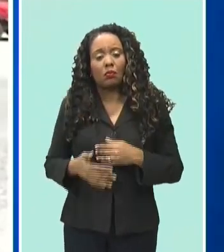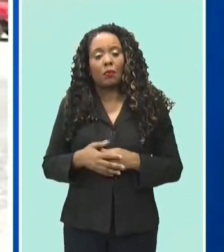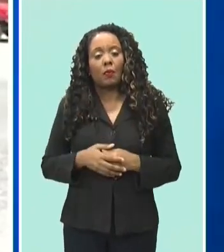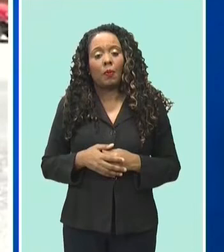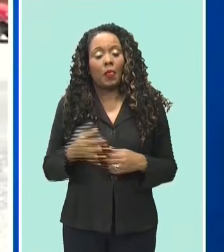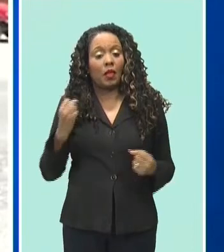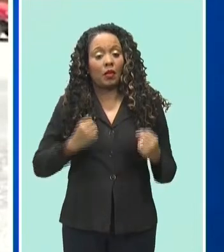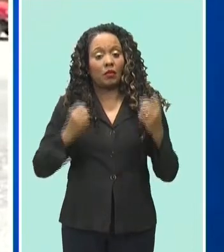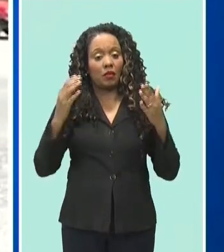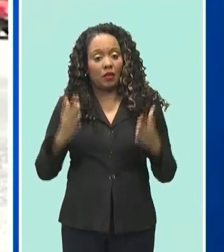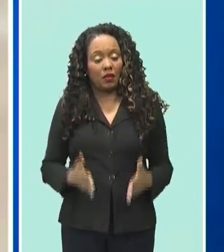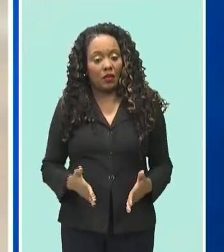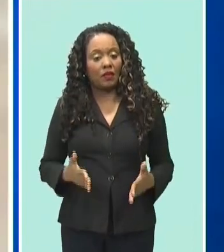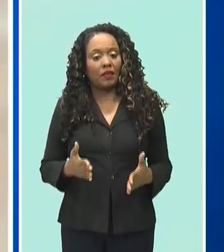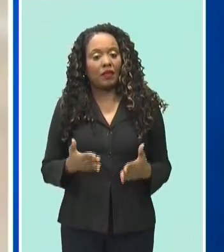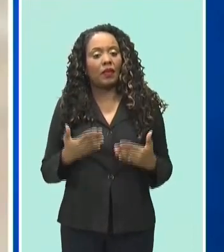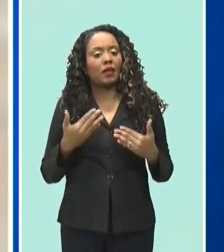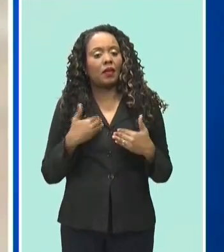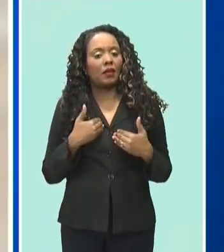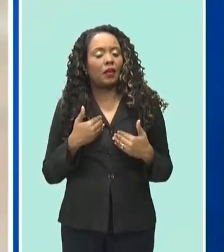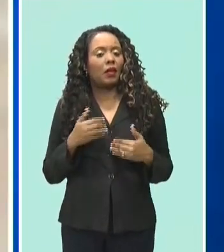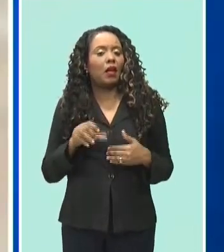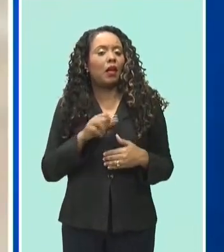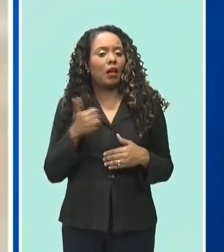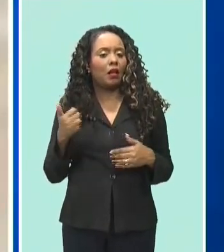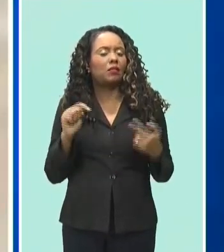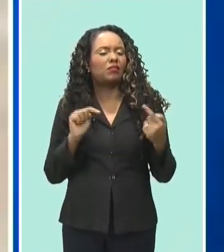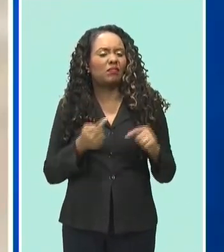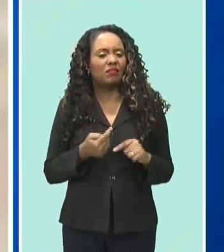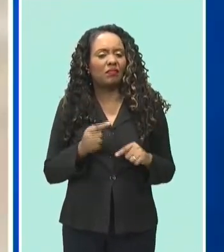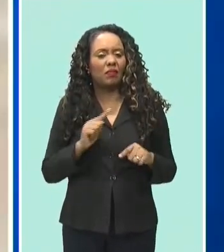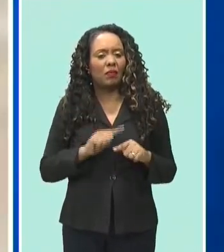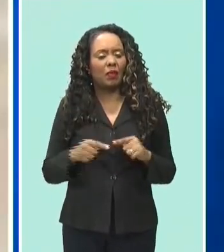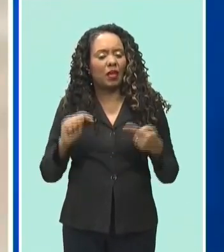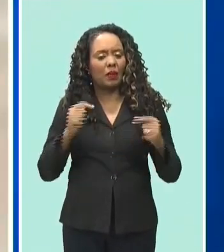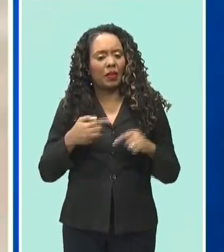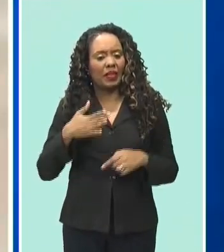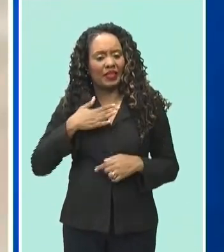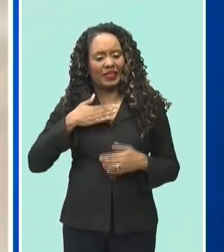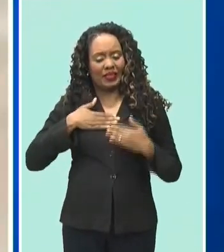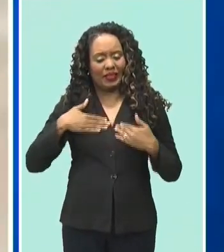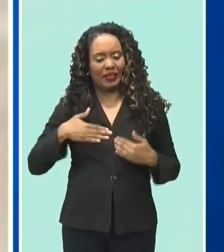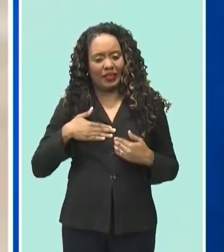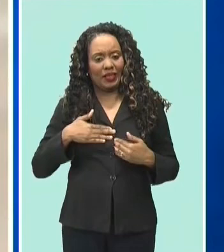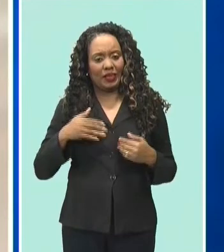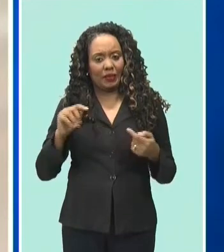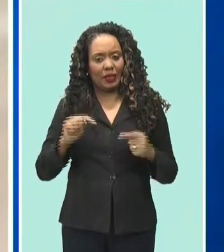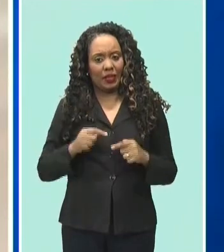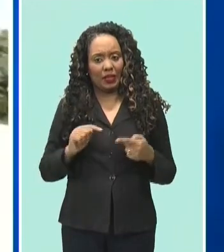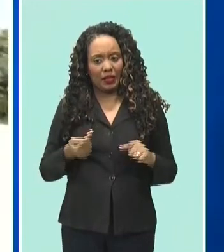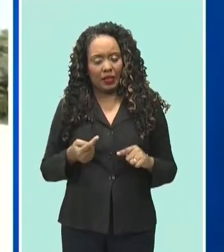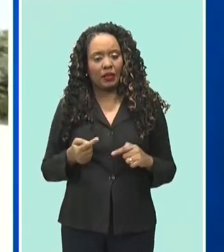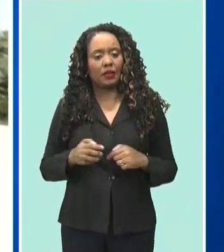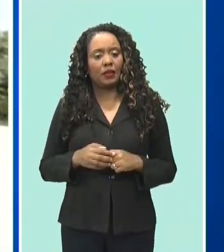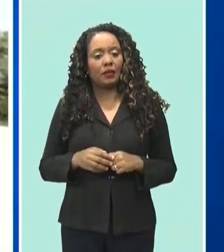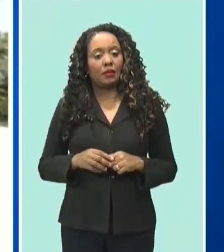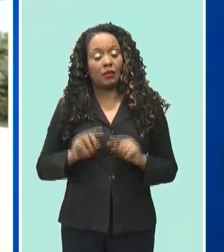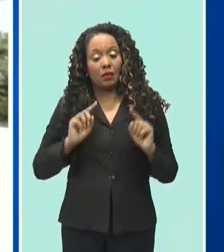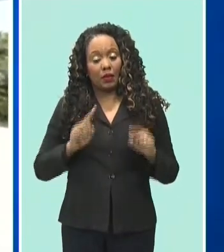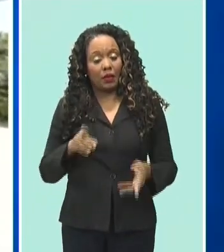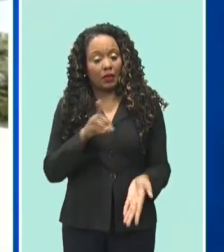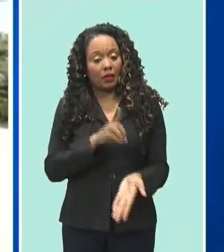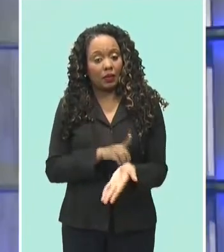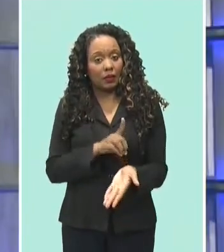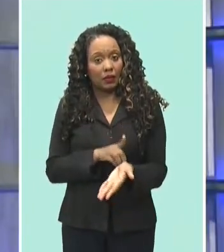His driver, Edwin Hill, sustained superficial wounds and complained of chest pains. He too would later be taken for medical